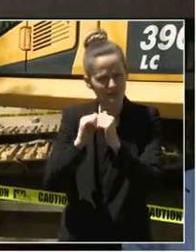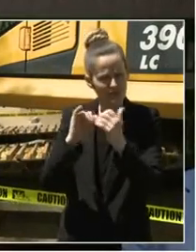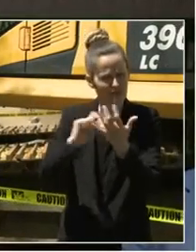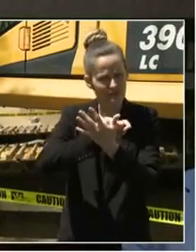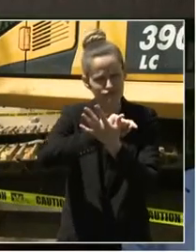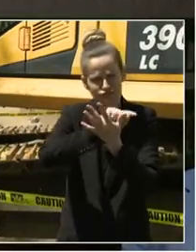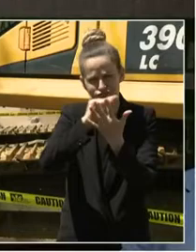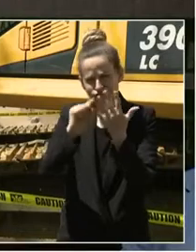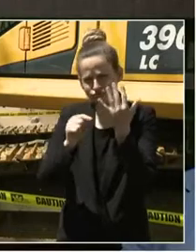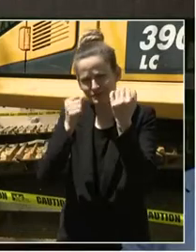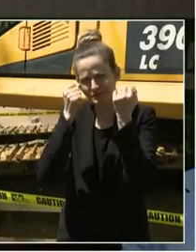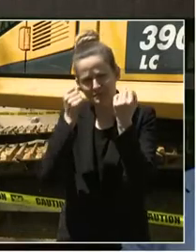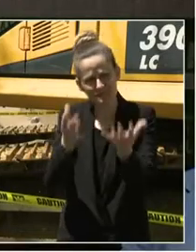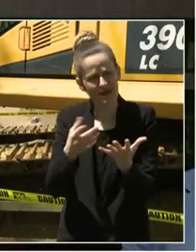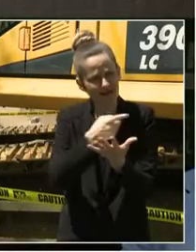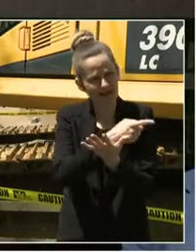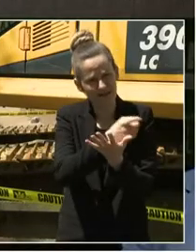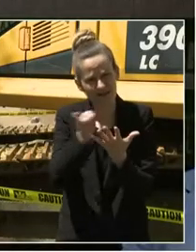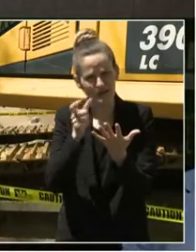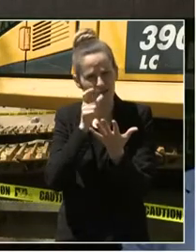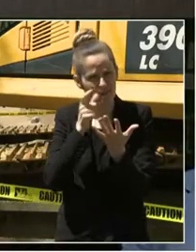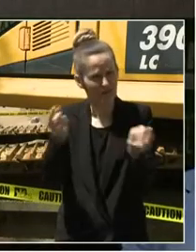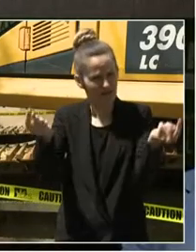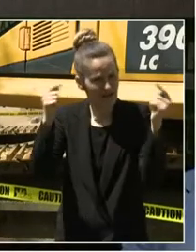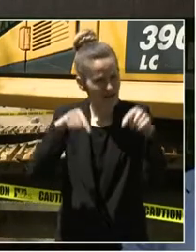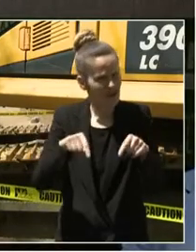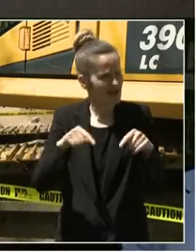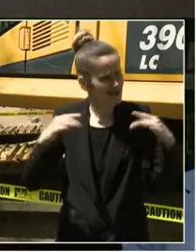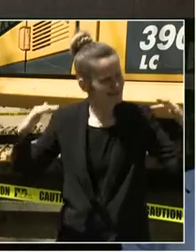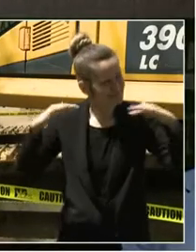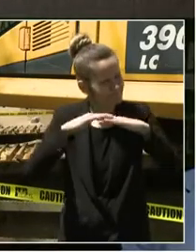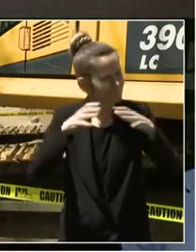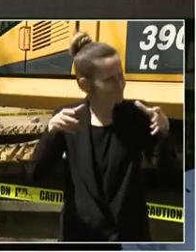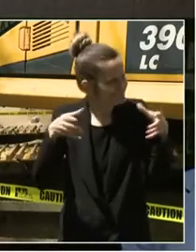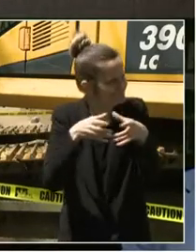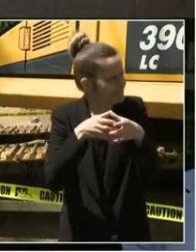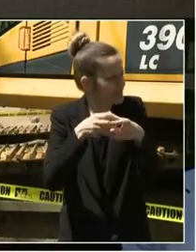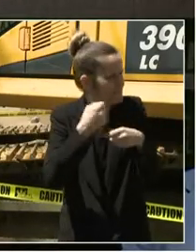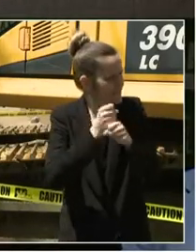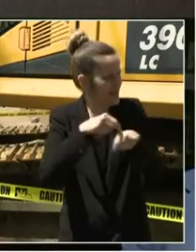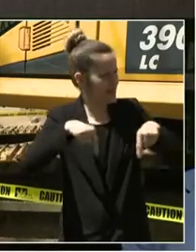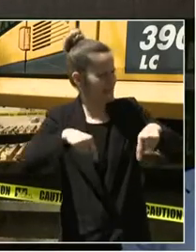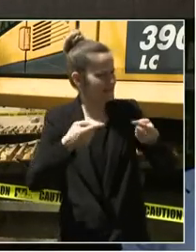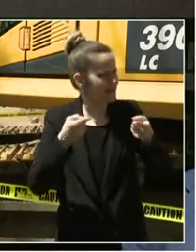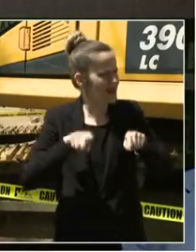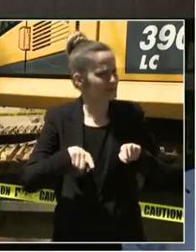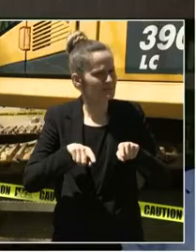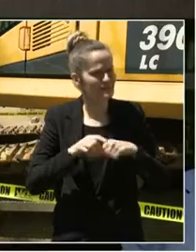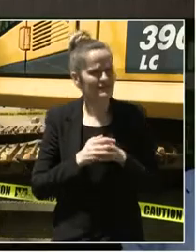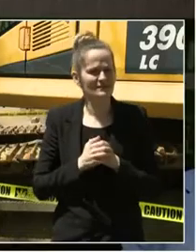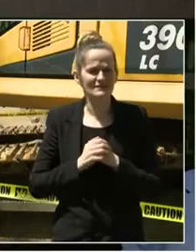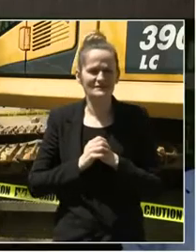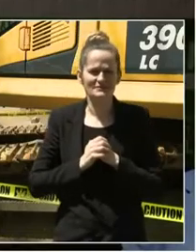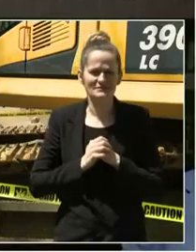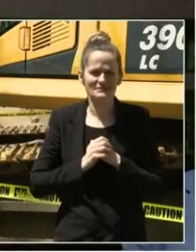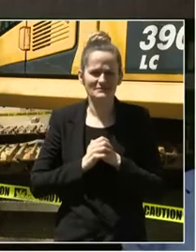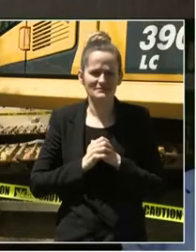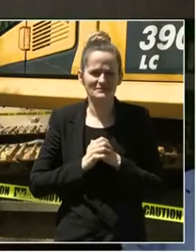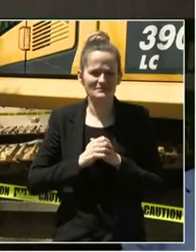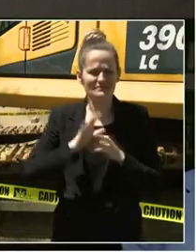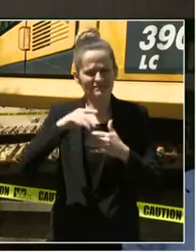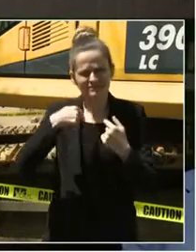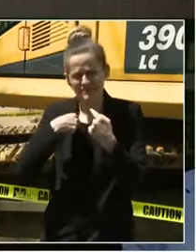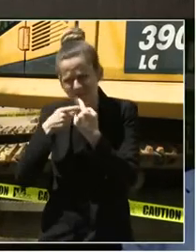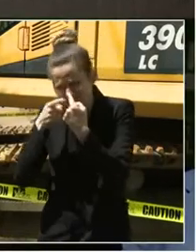have come together to make this happen. For those who don't know, I've been struggling myself for